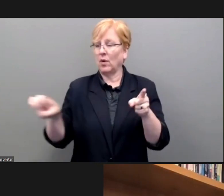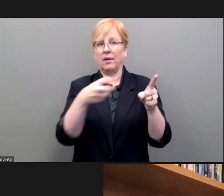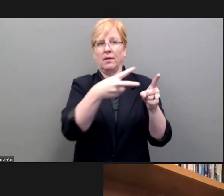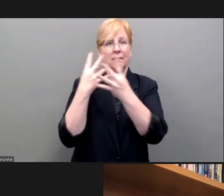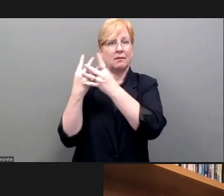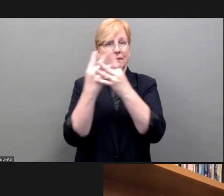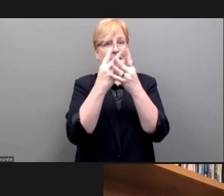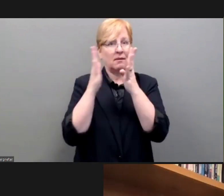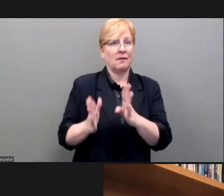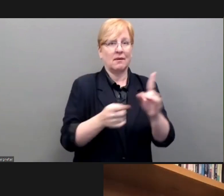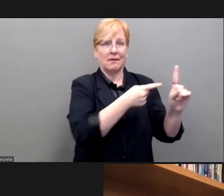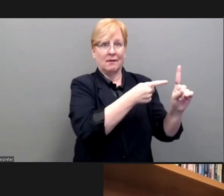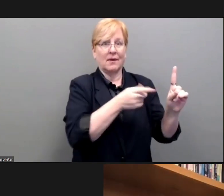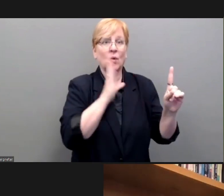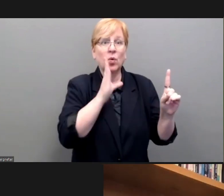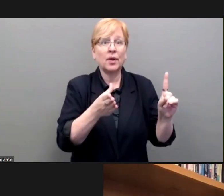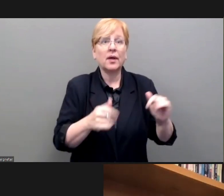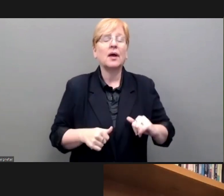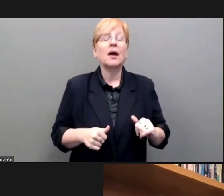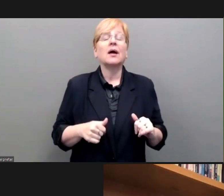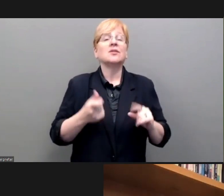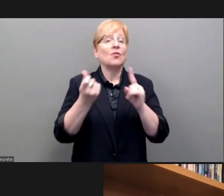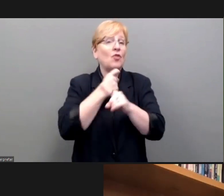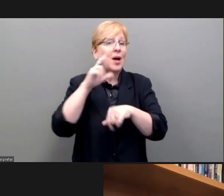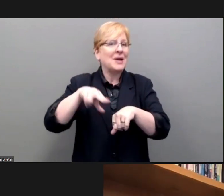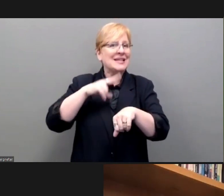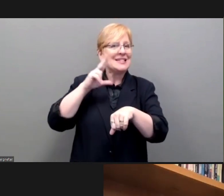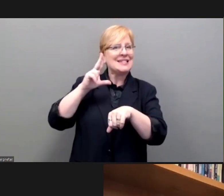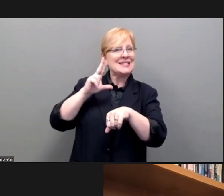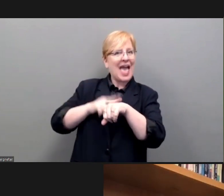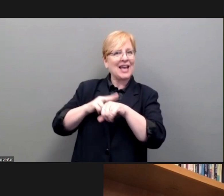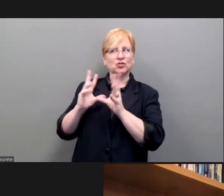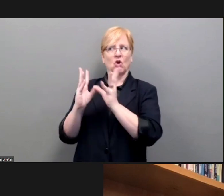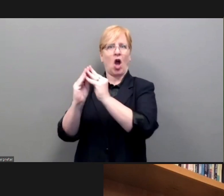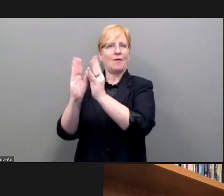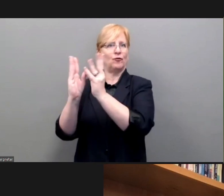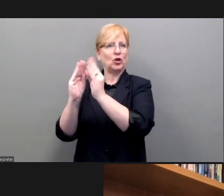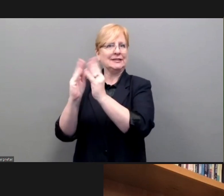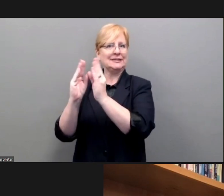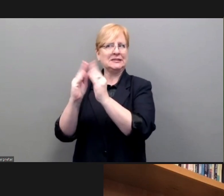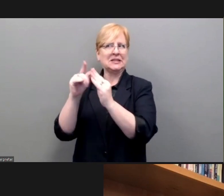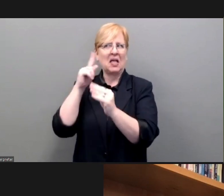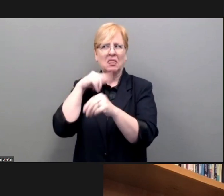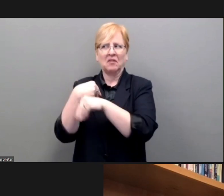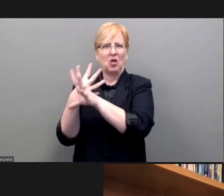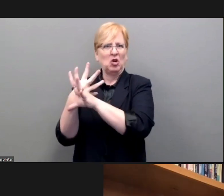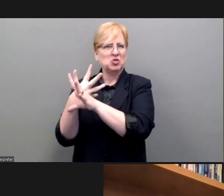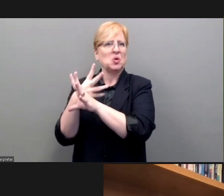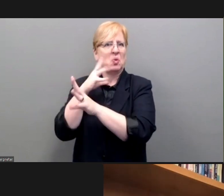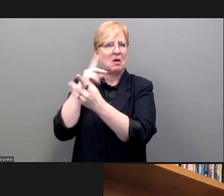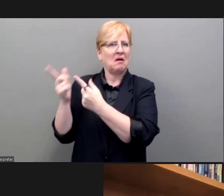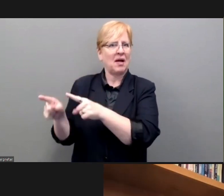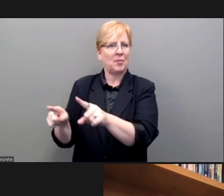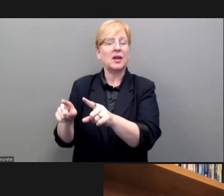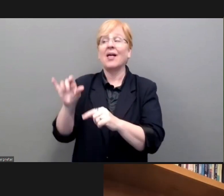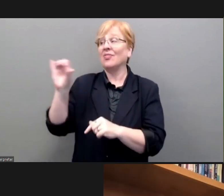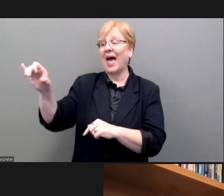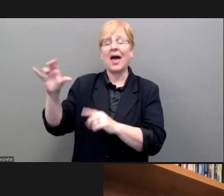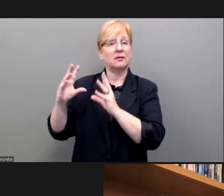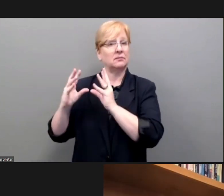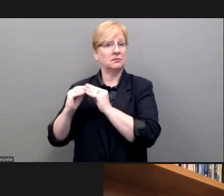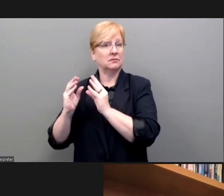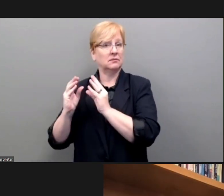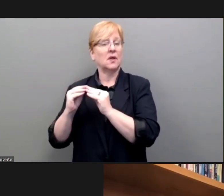an indication from a national conference, which I believe is all virtual, we were told that our